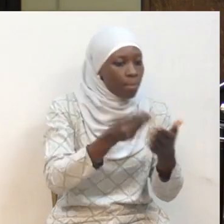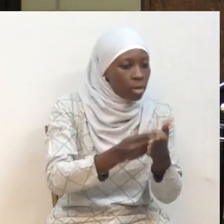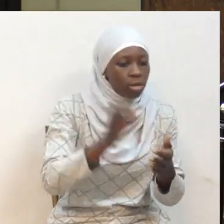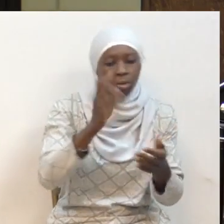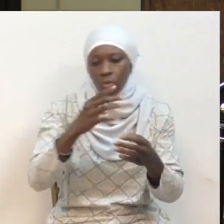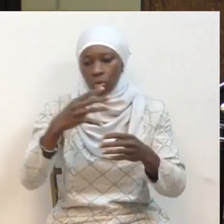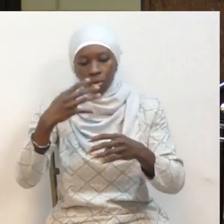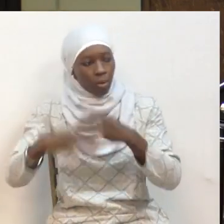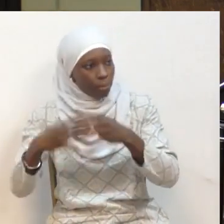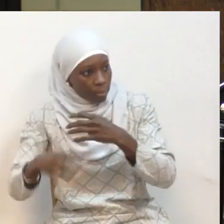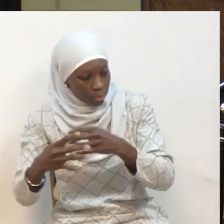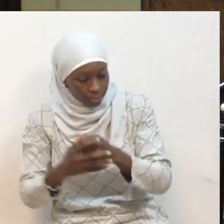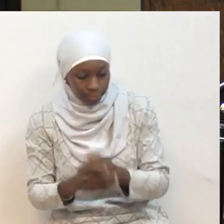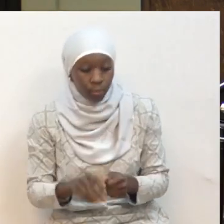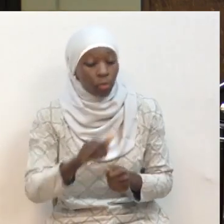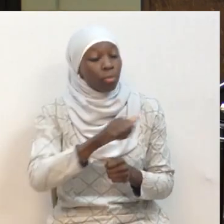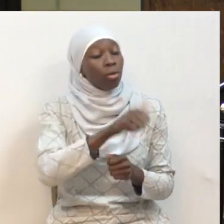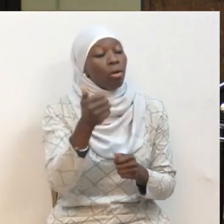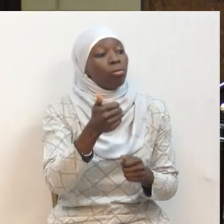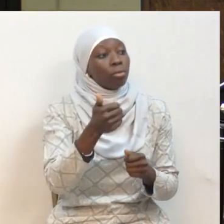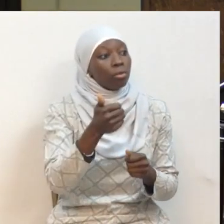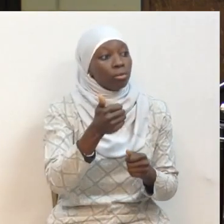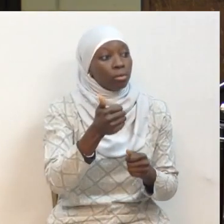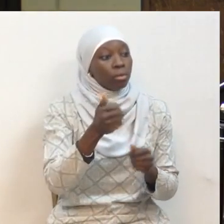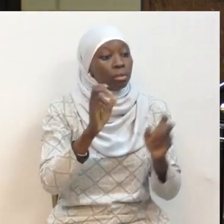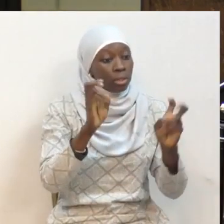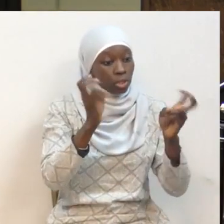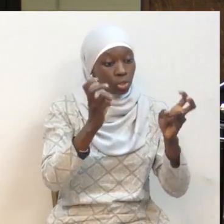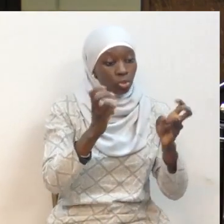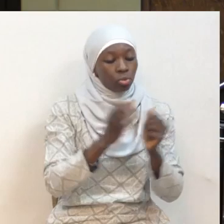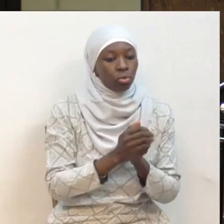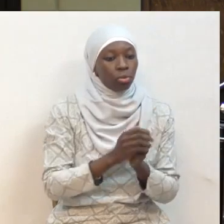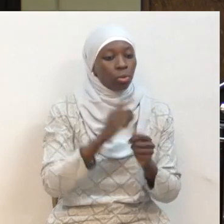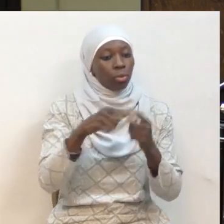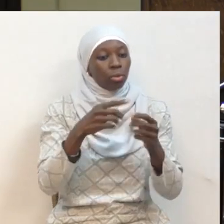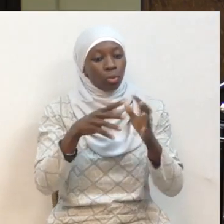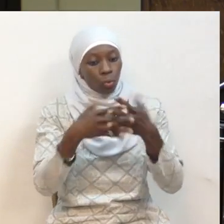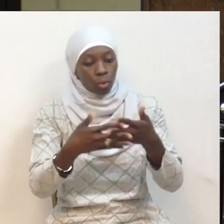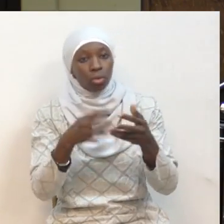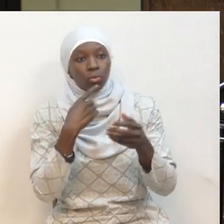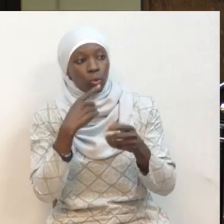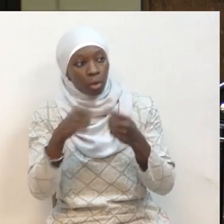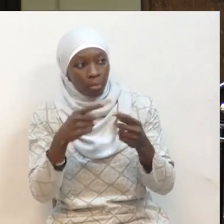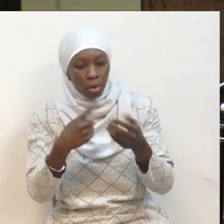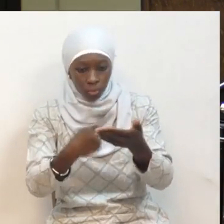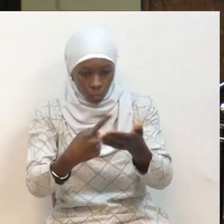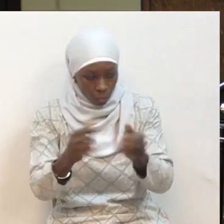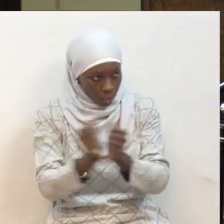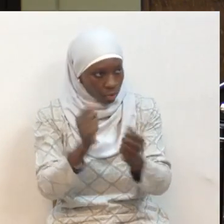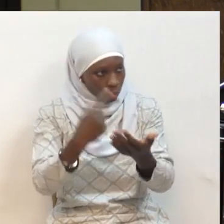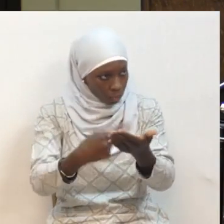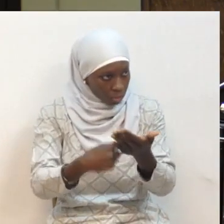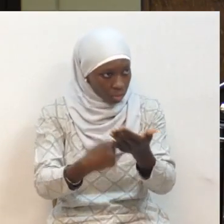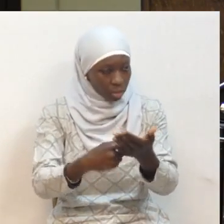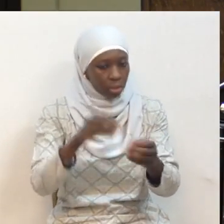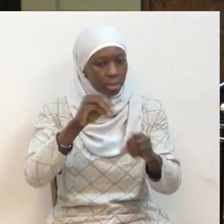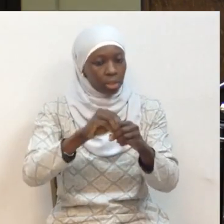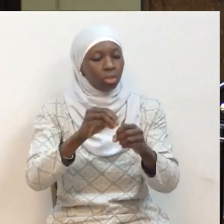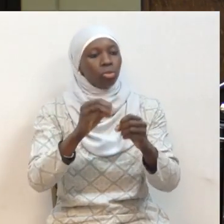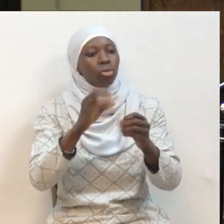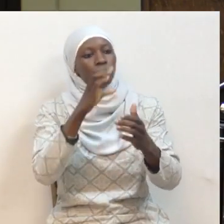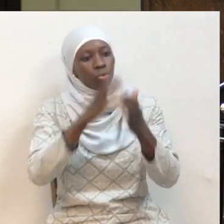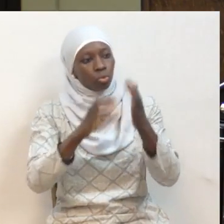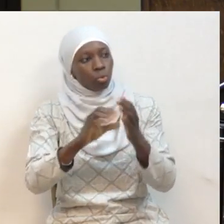The other position where the Quran brings the issue of consultation is in Surah